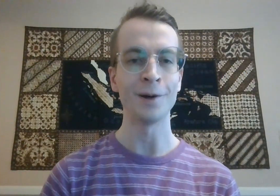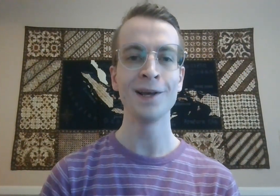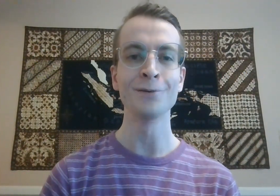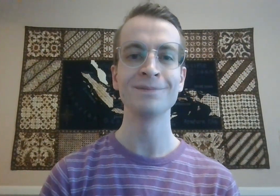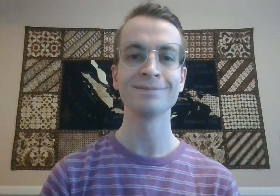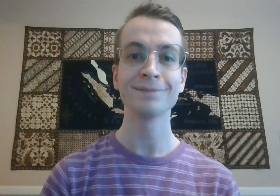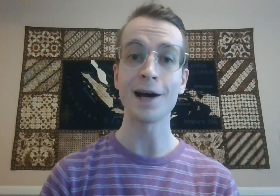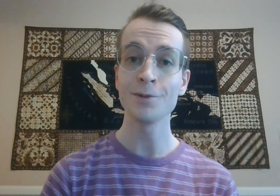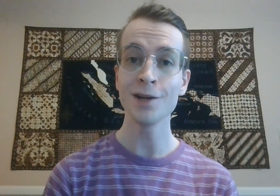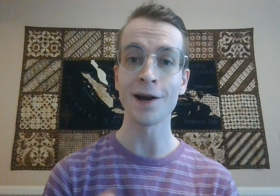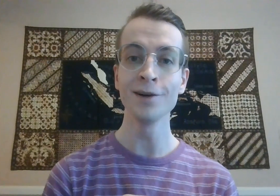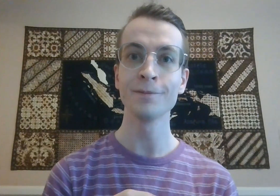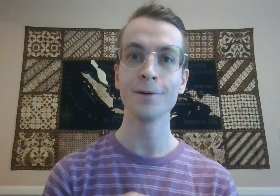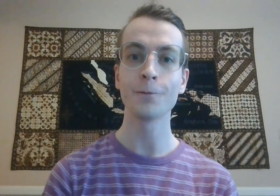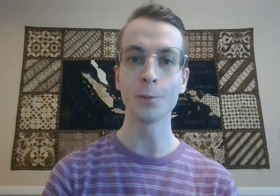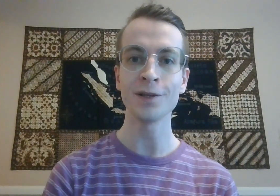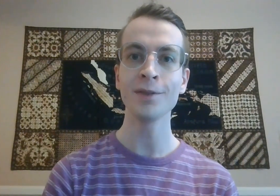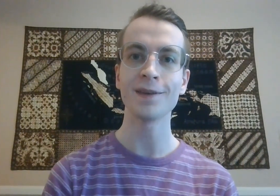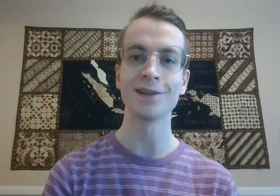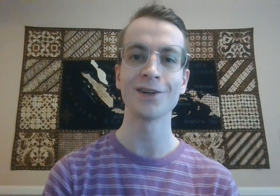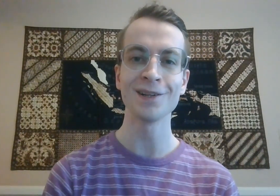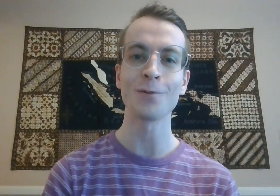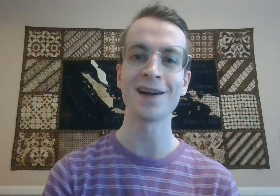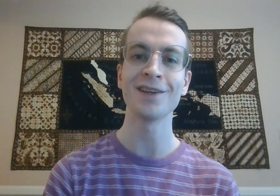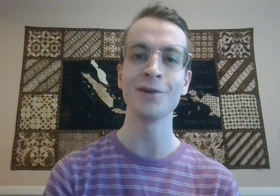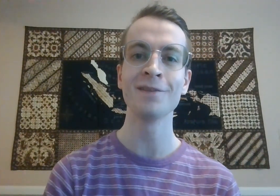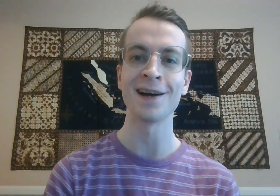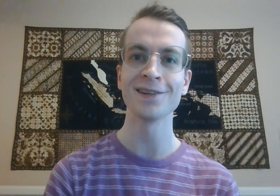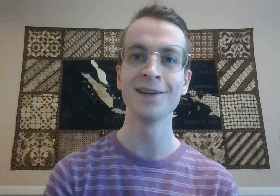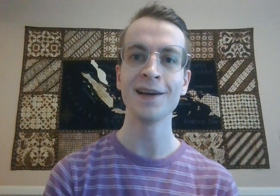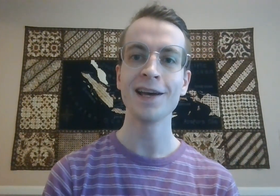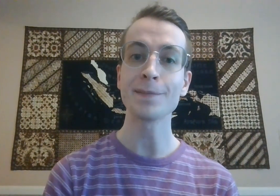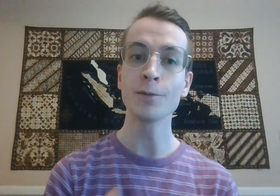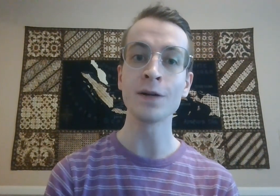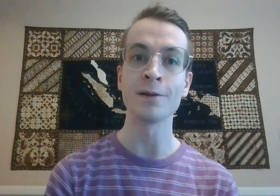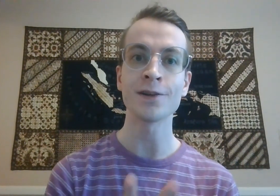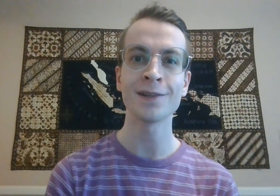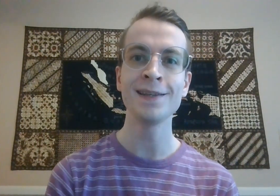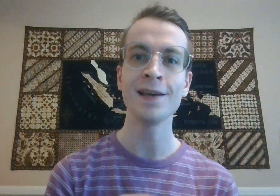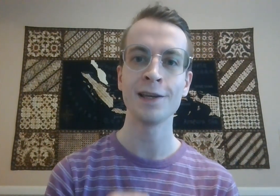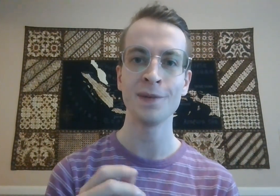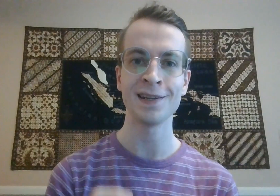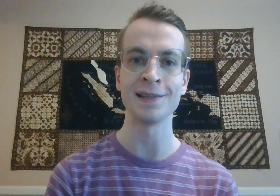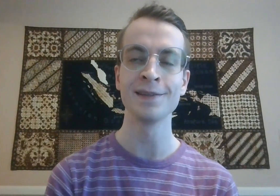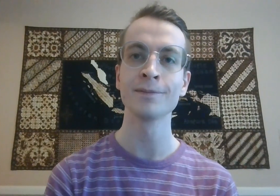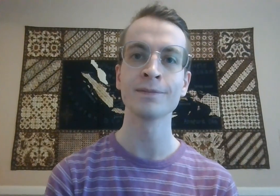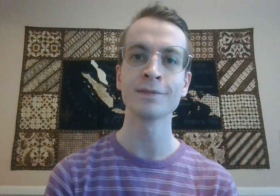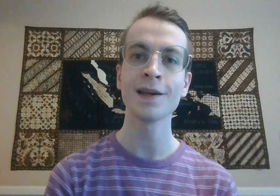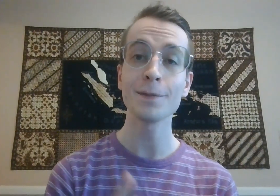Hello, hello. I'm Jake Ryder, former youth and current YRU advisor, and my pronouns are he, him, and